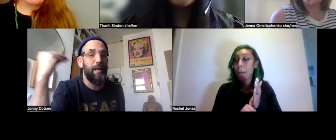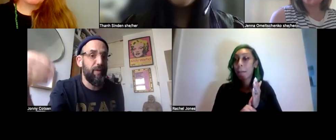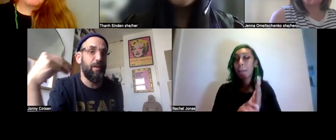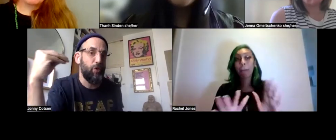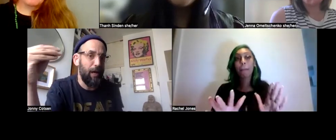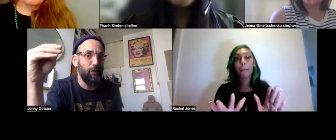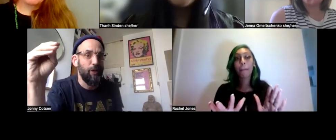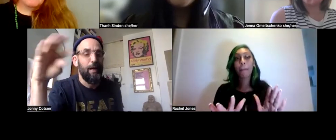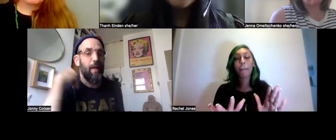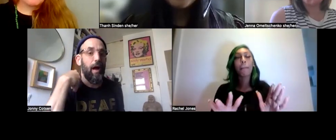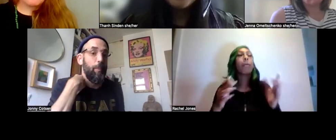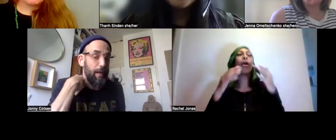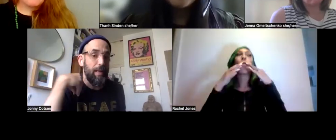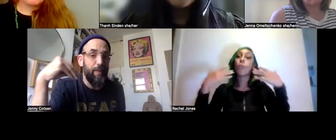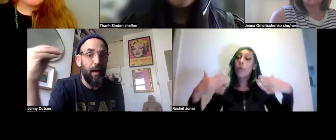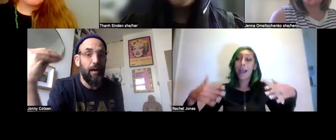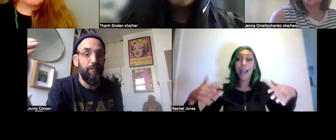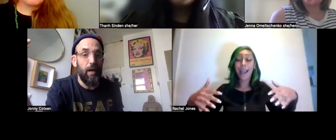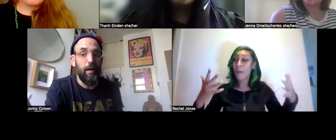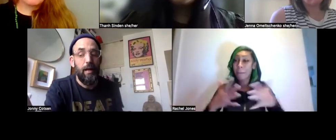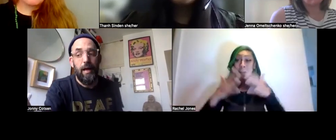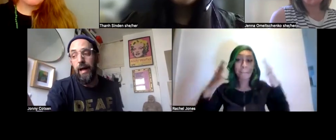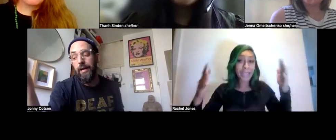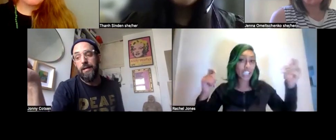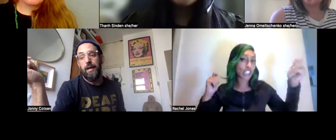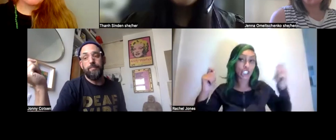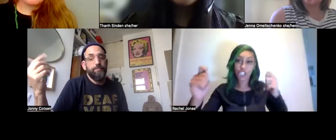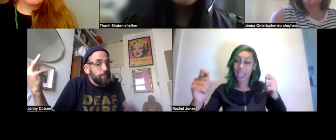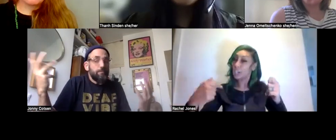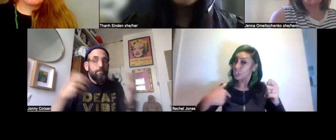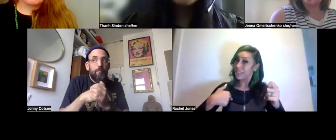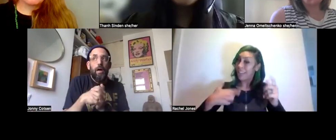the most significant change that I believe that I could have done. And,